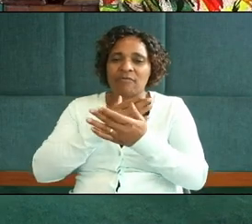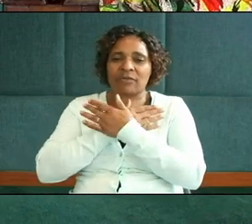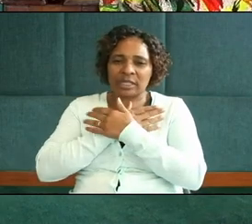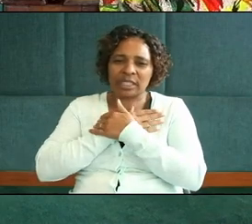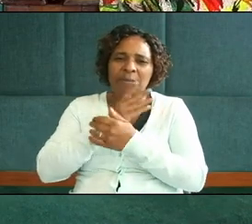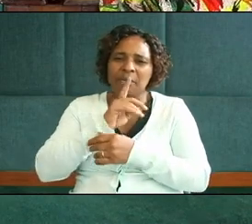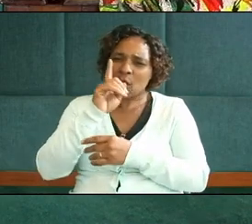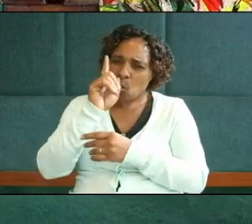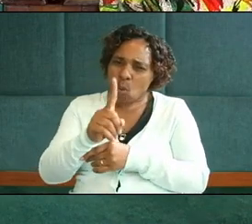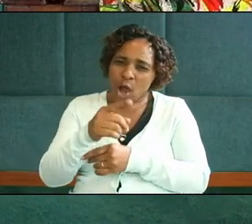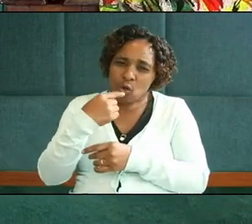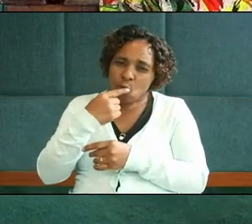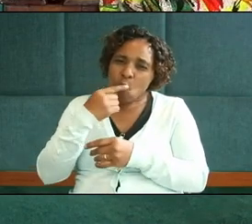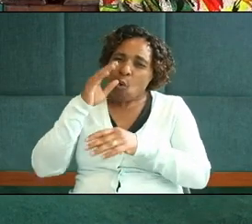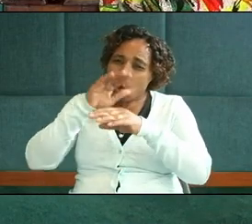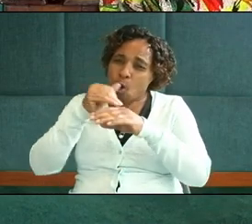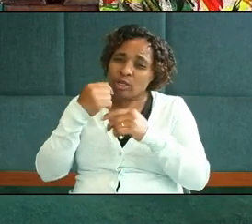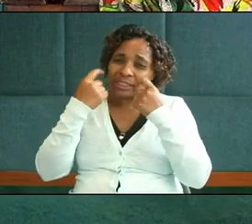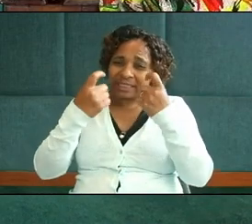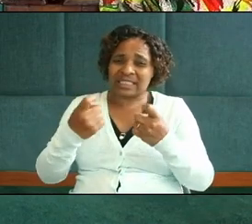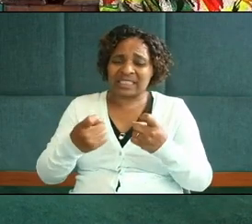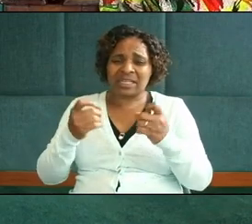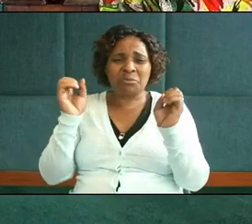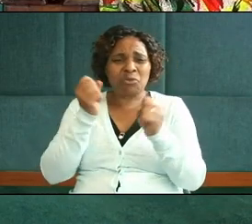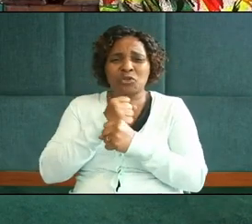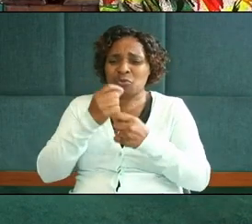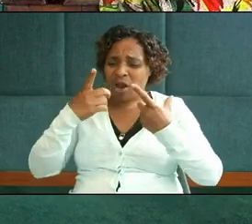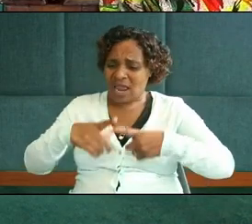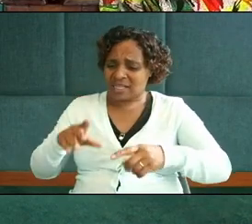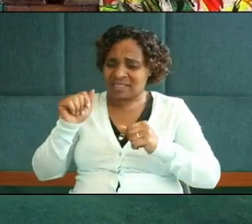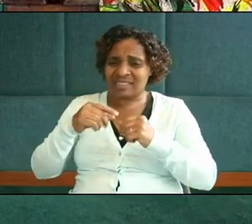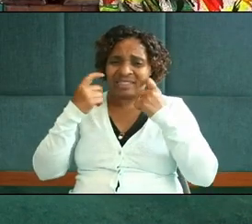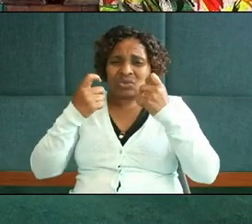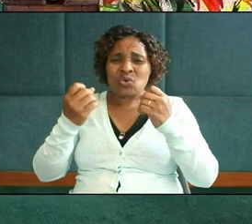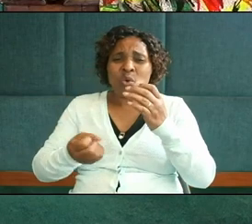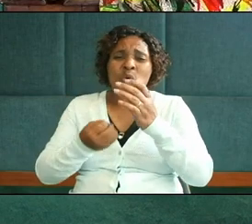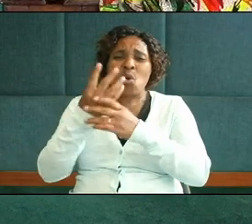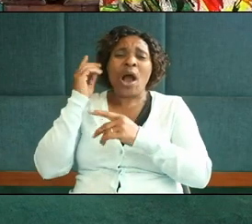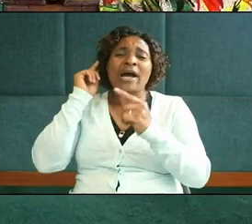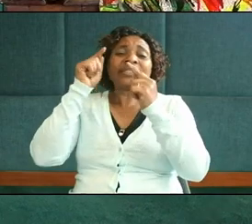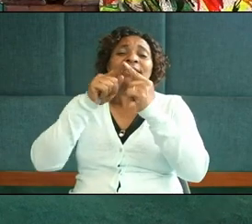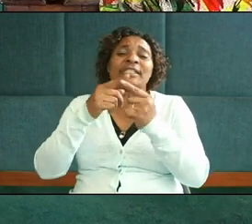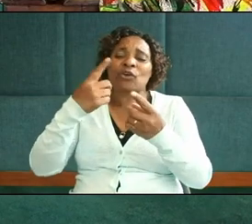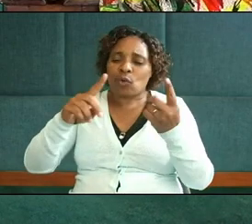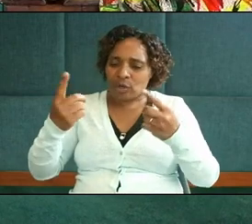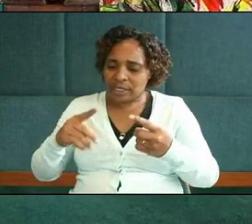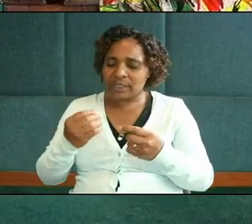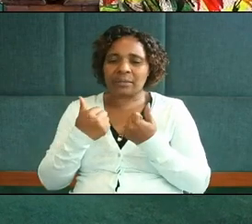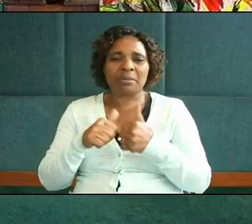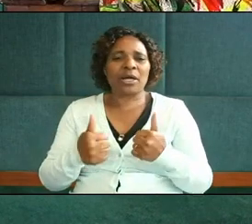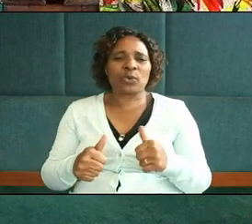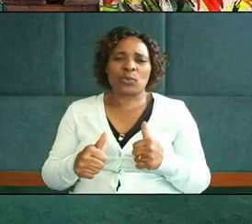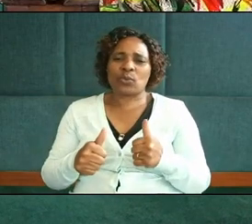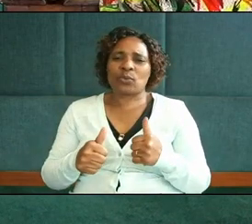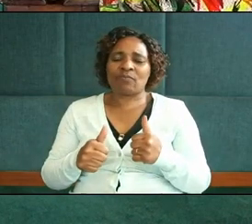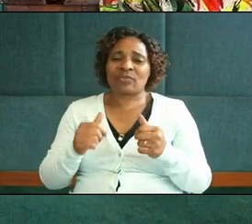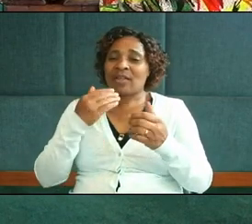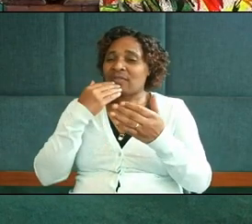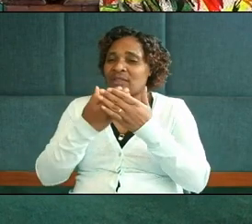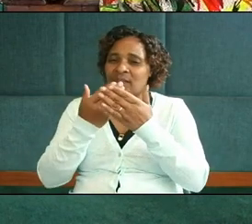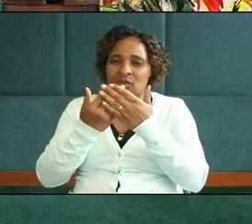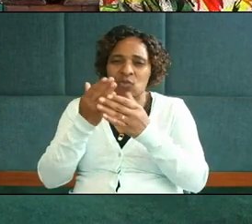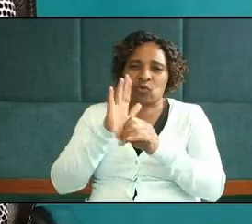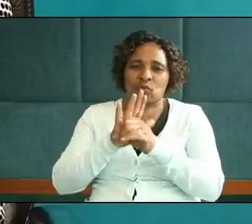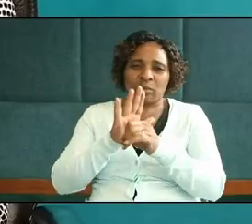call out that sin. Don't let that sin grow to a point where you cannot correct that person when their hearts have been so hardened. So thank you so